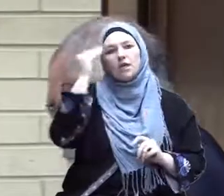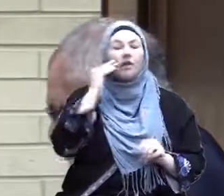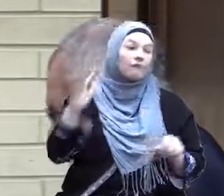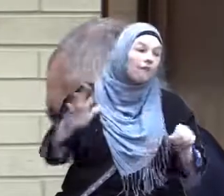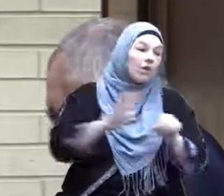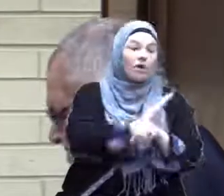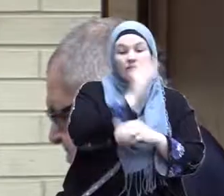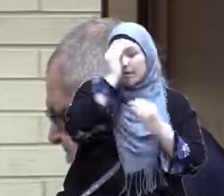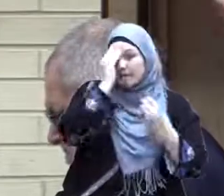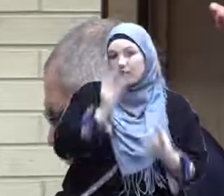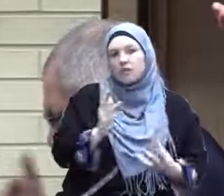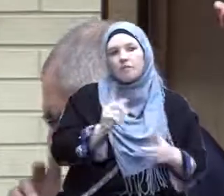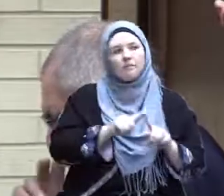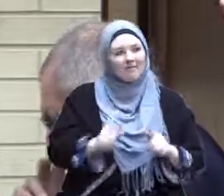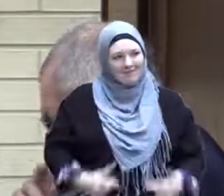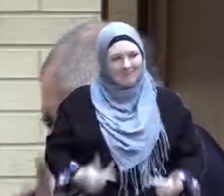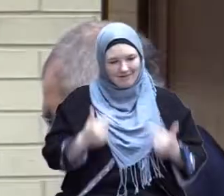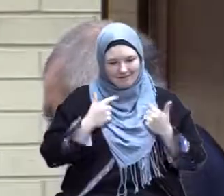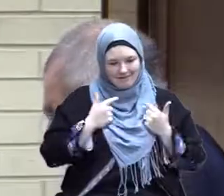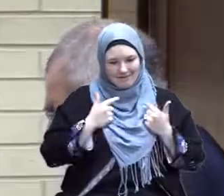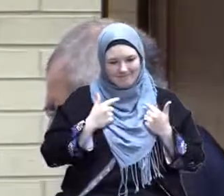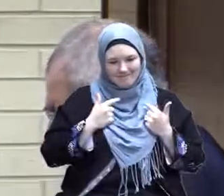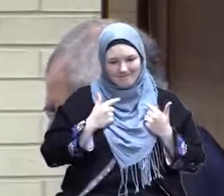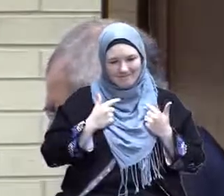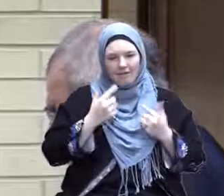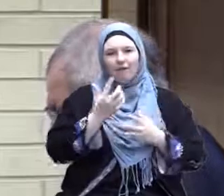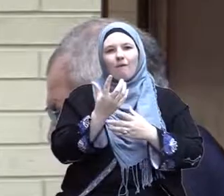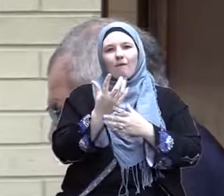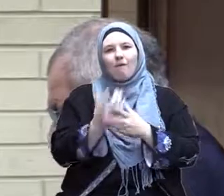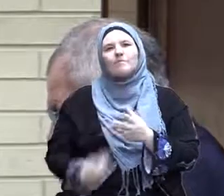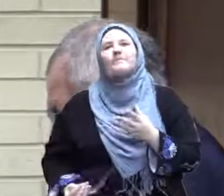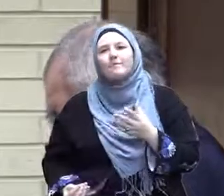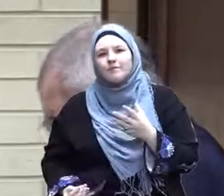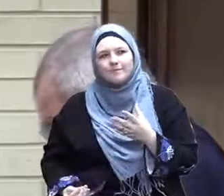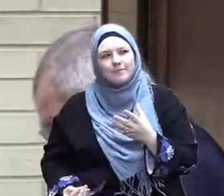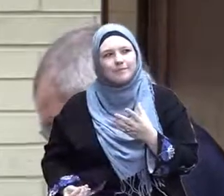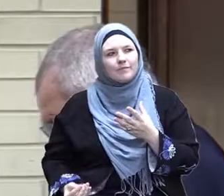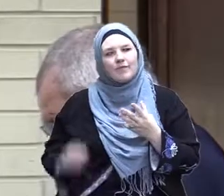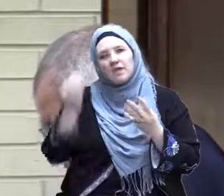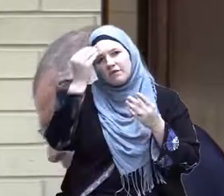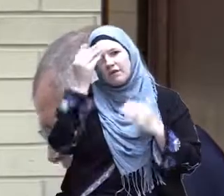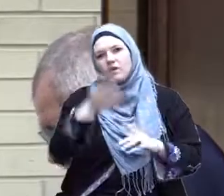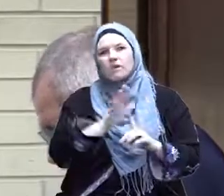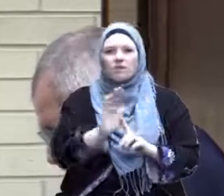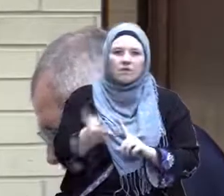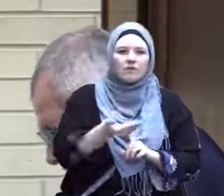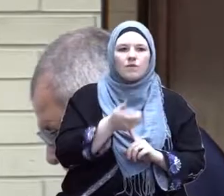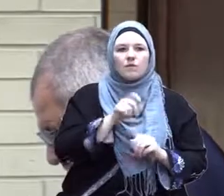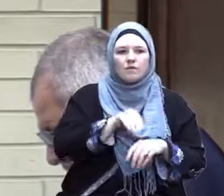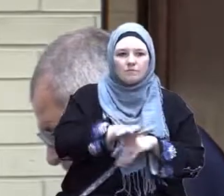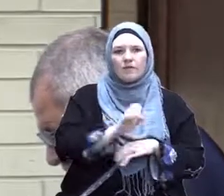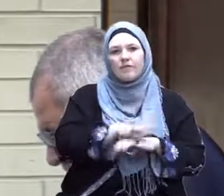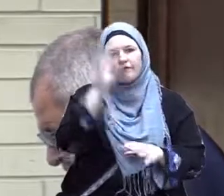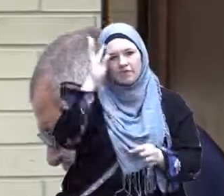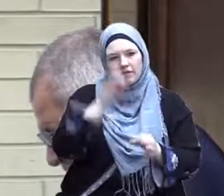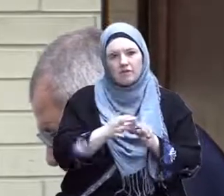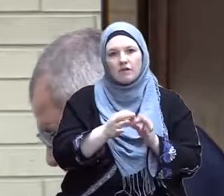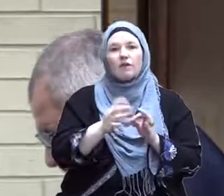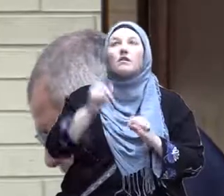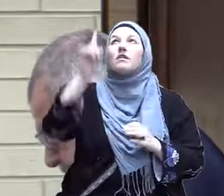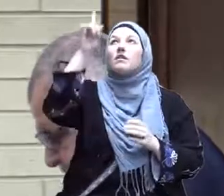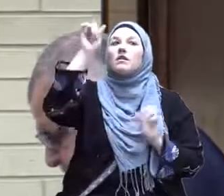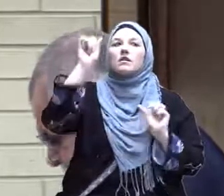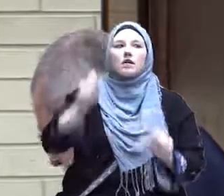of information, but their life is void of the influence and the impact of their faith. May